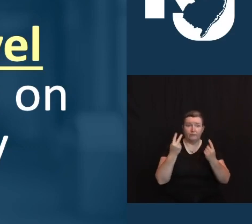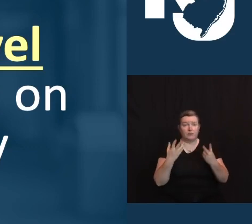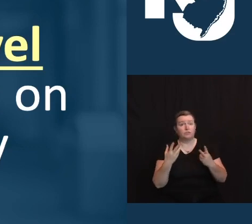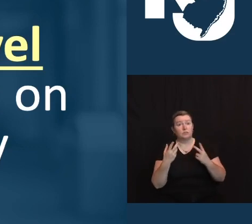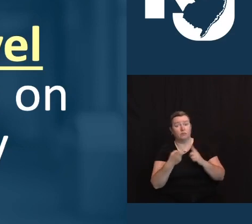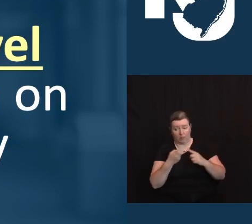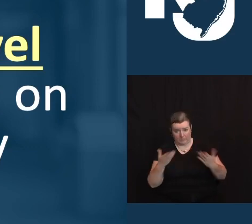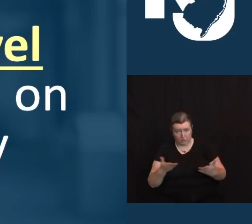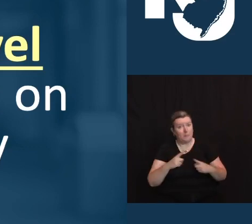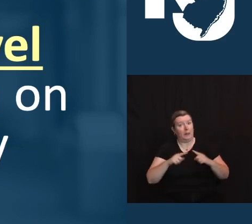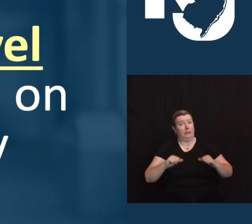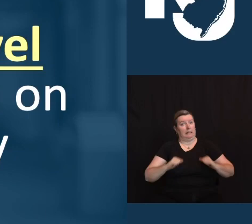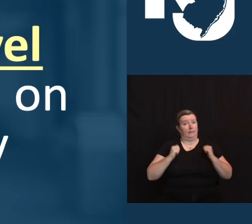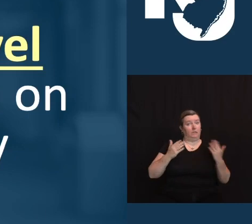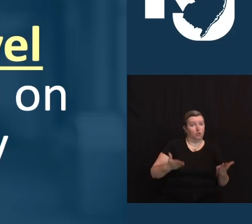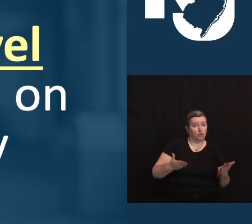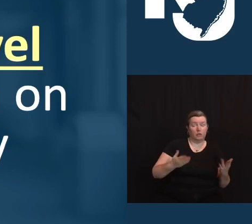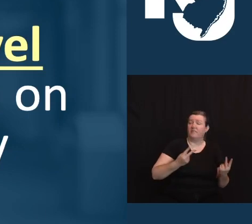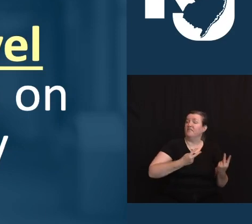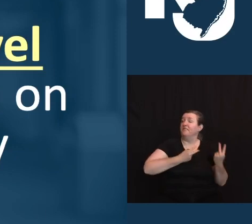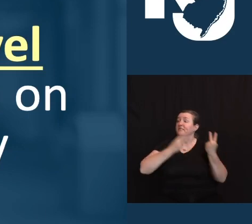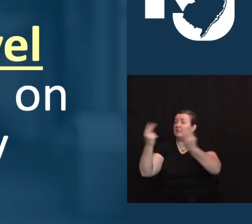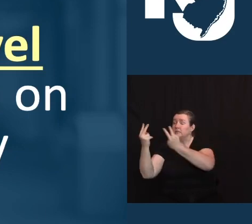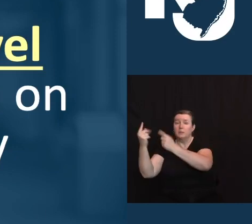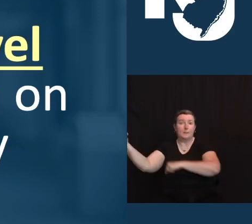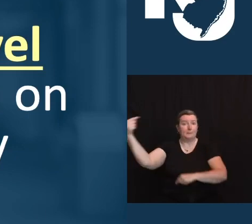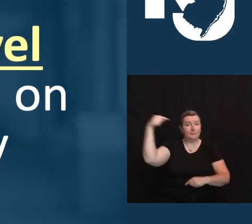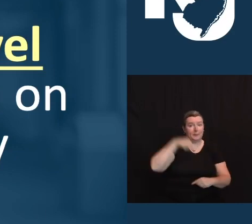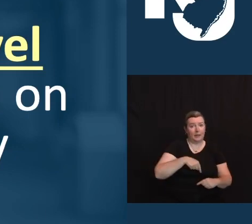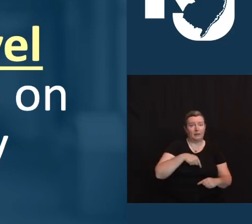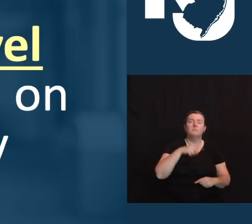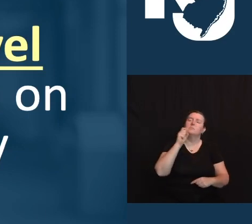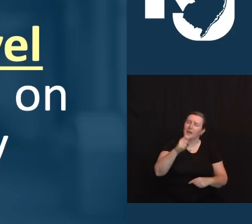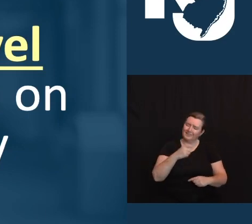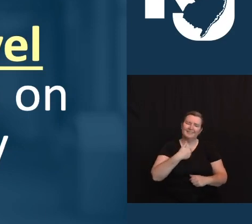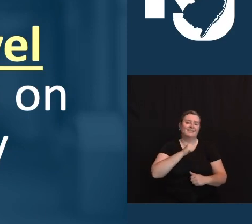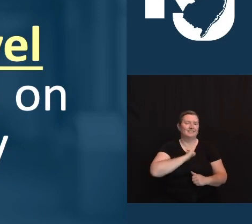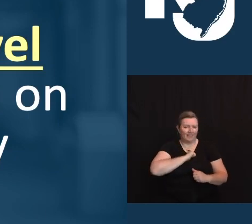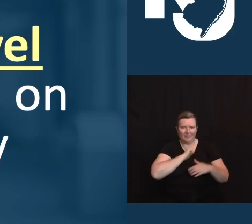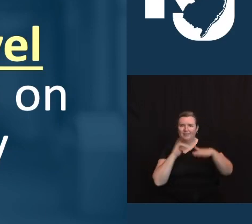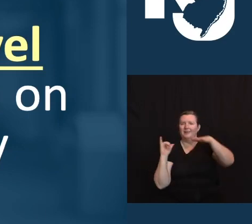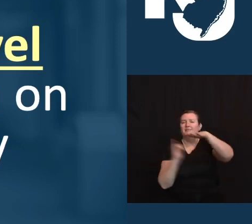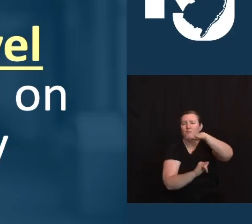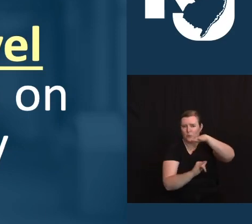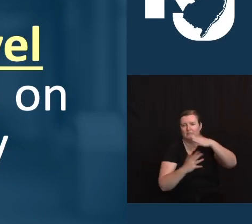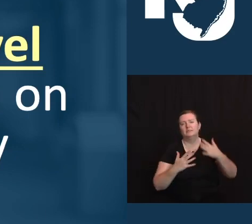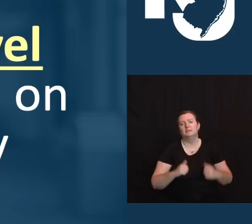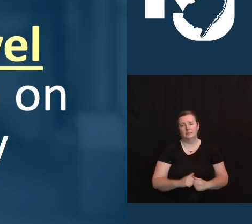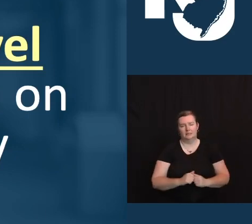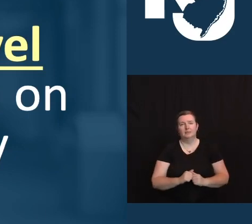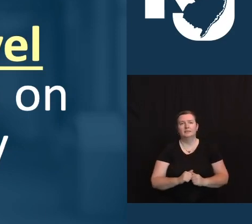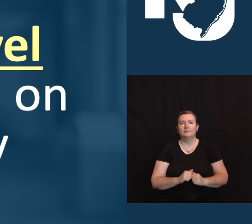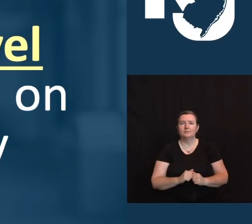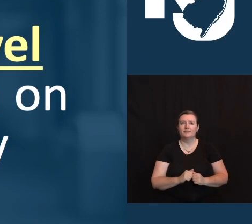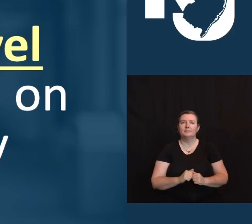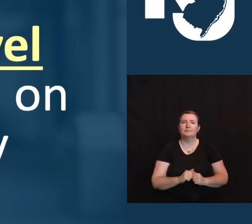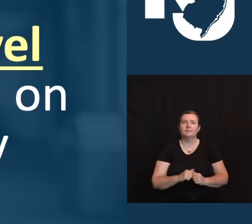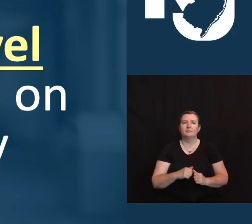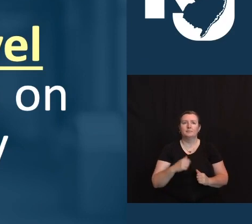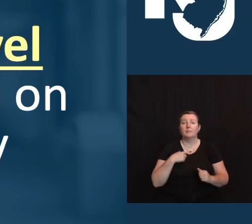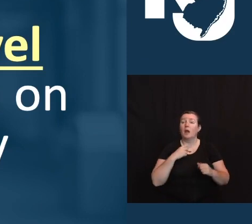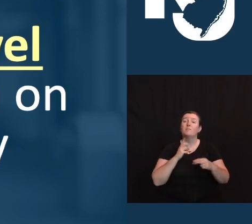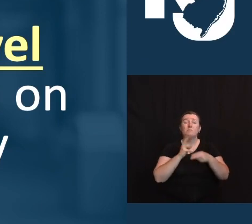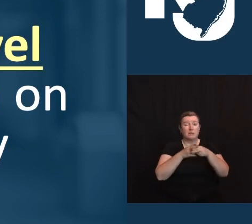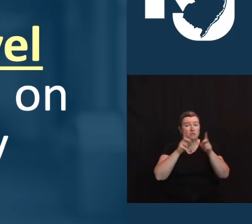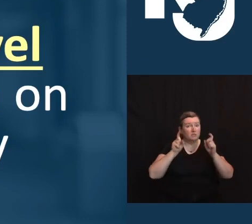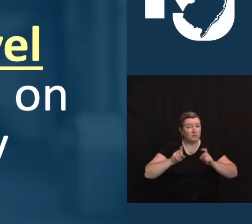returning from one of these states. And on the subject of testing, we encourage everyone,